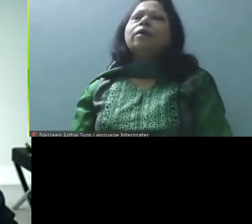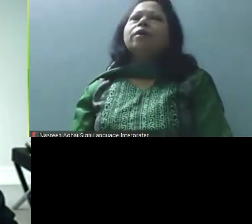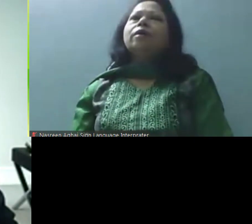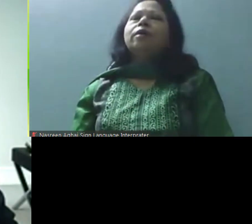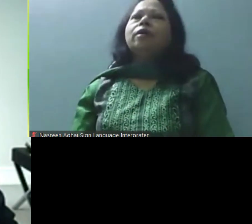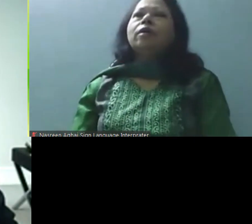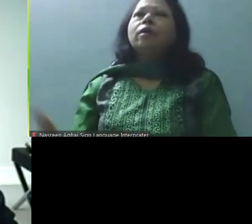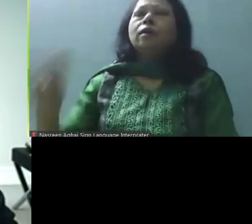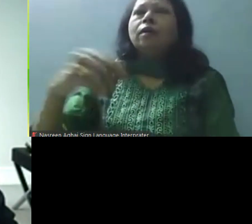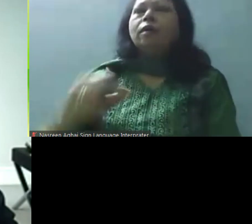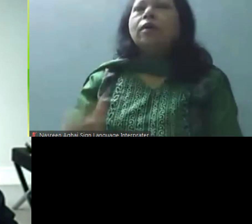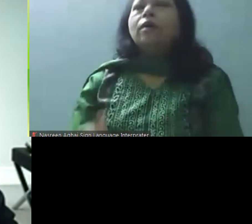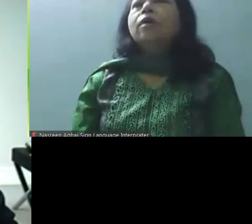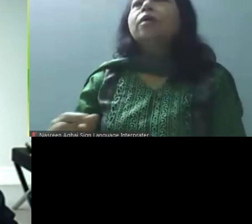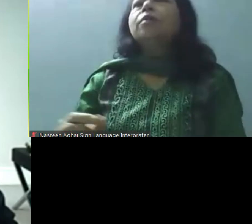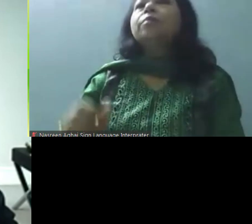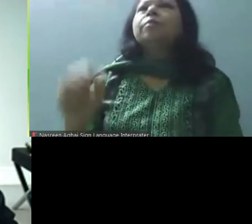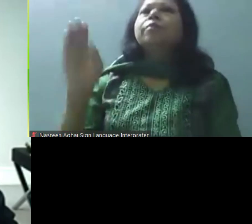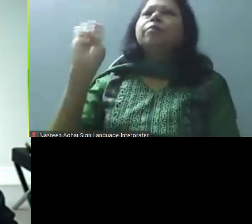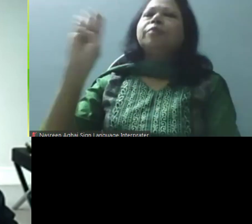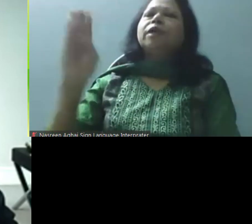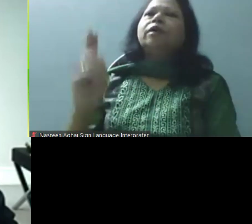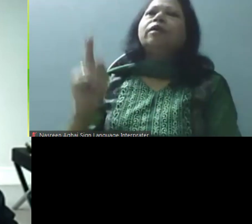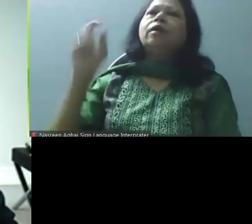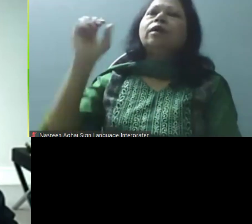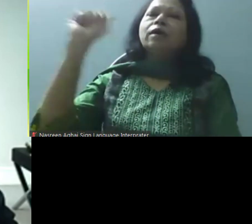set up a clothing brand as well as I